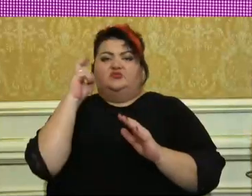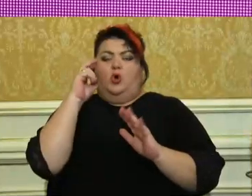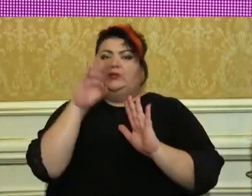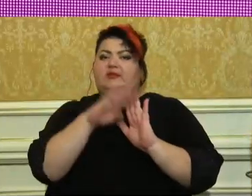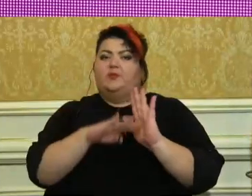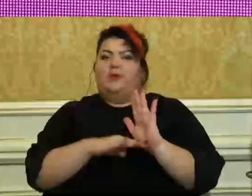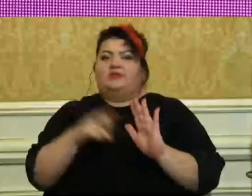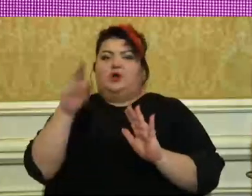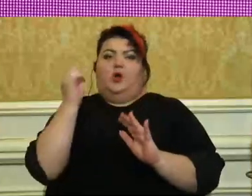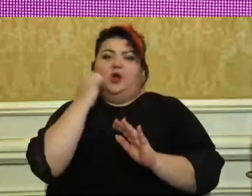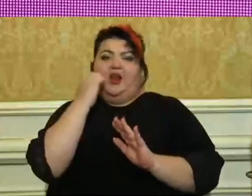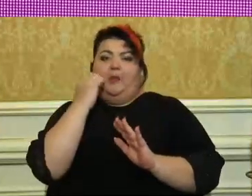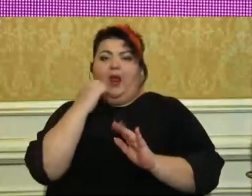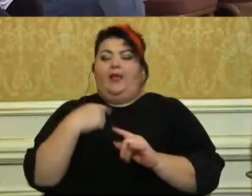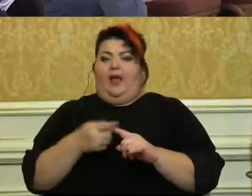that